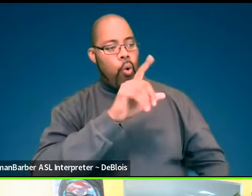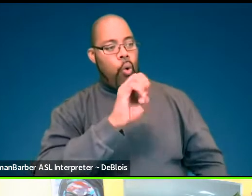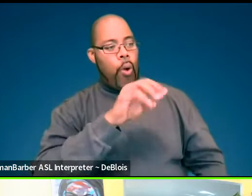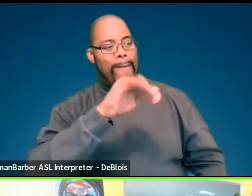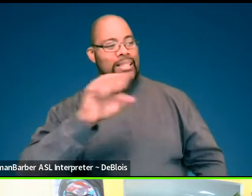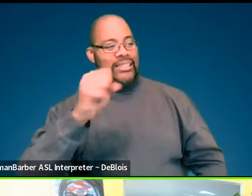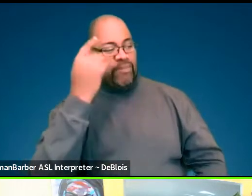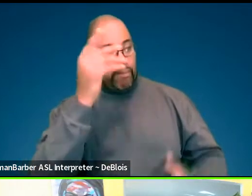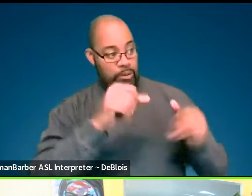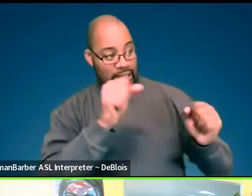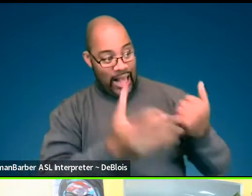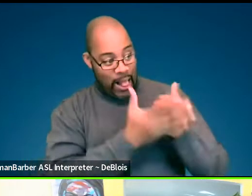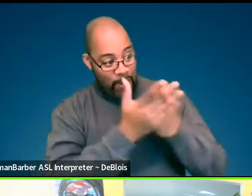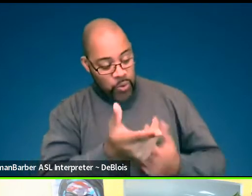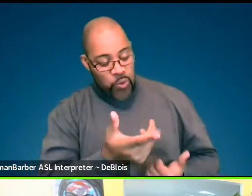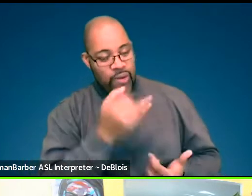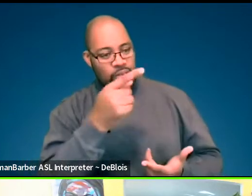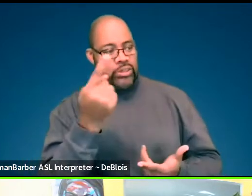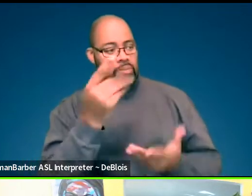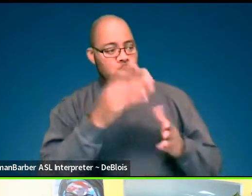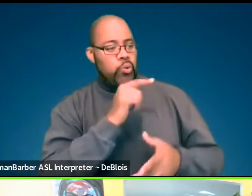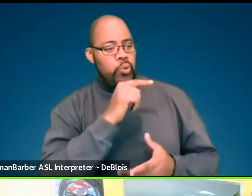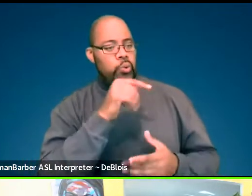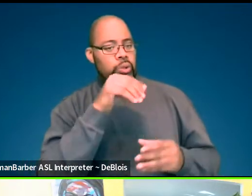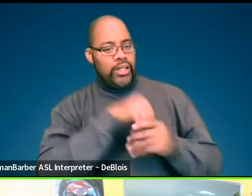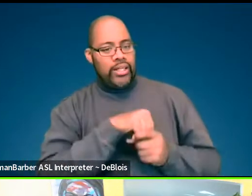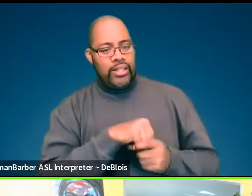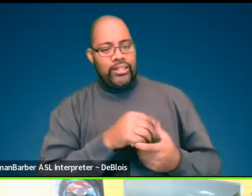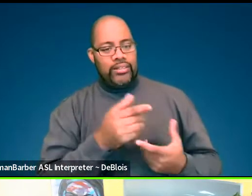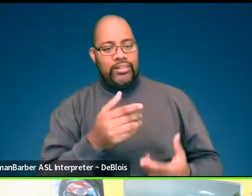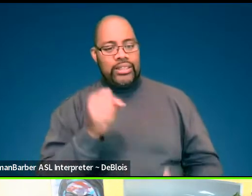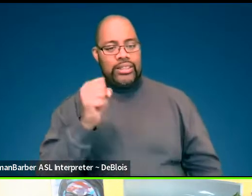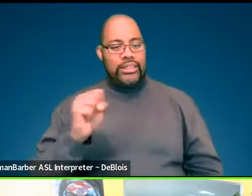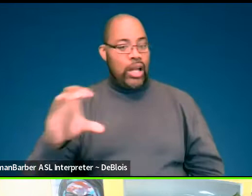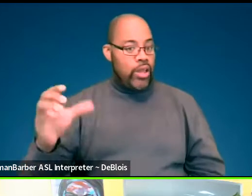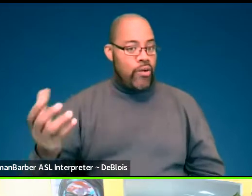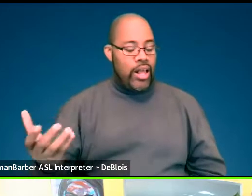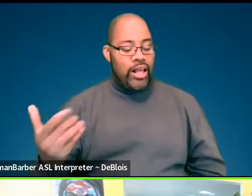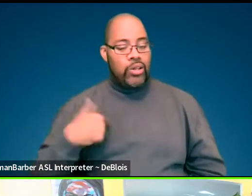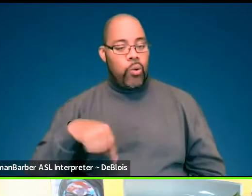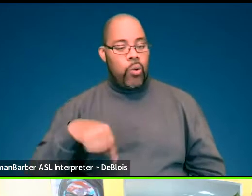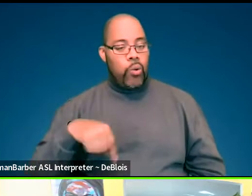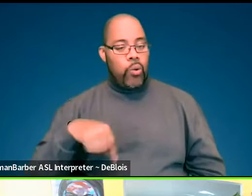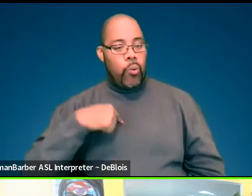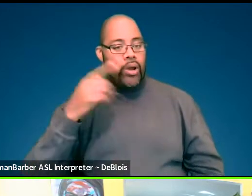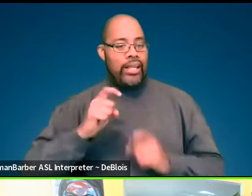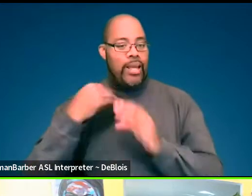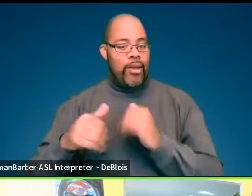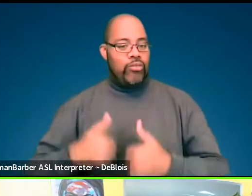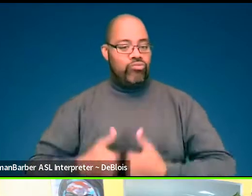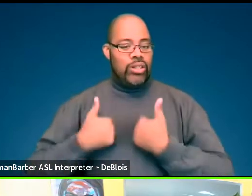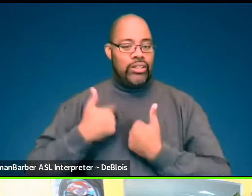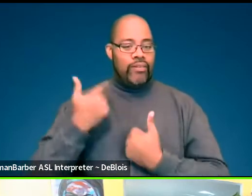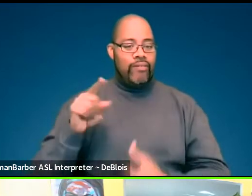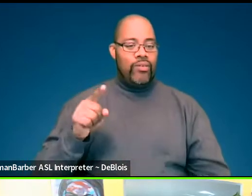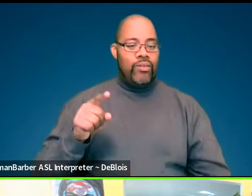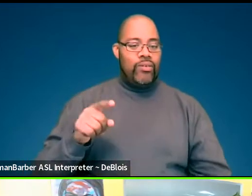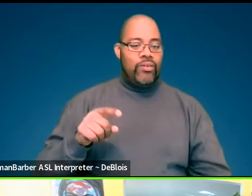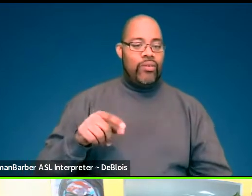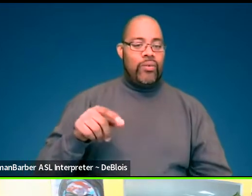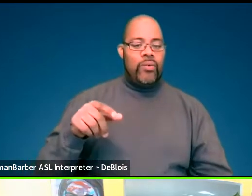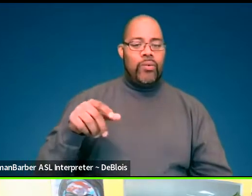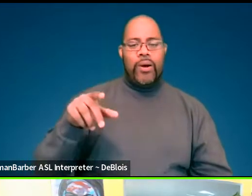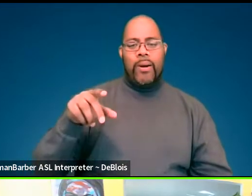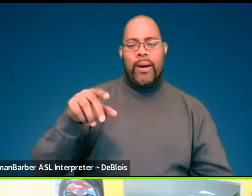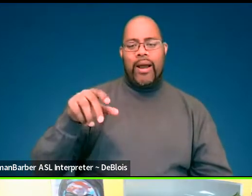she's someone that could help you out. If you're someone who's in, you know, South Carolina, then we'll give you the email address for Anna Agby Davis and